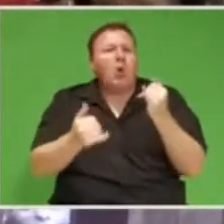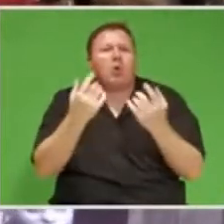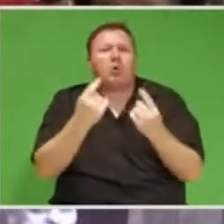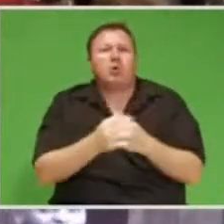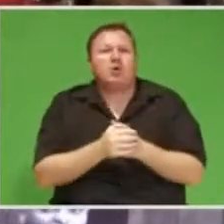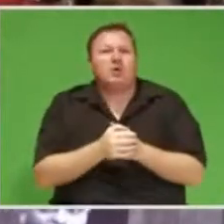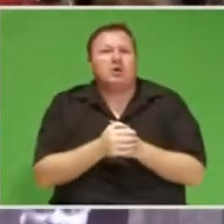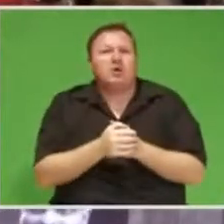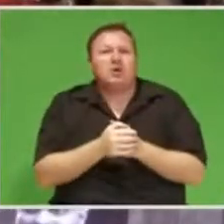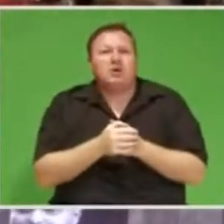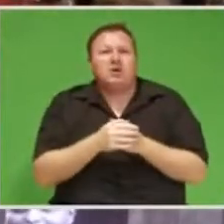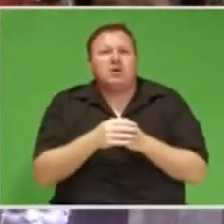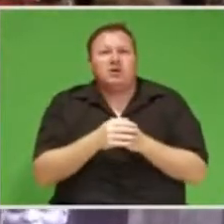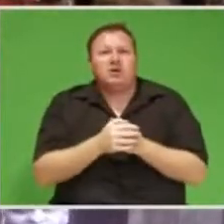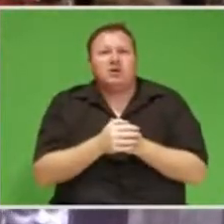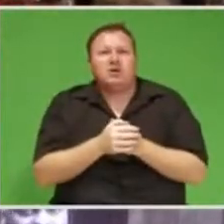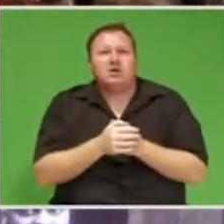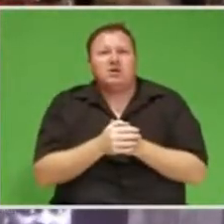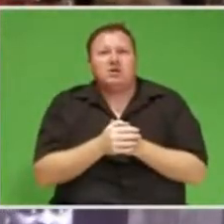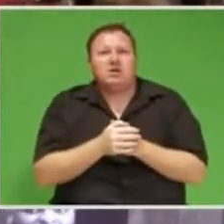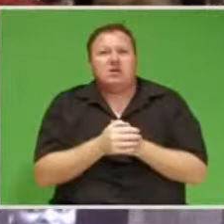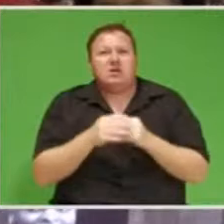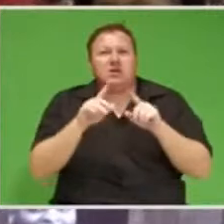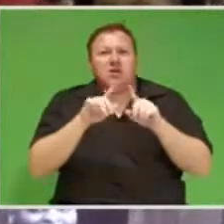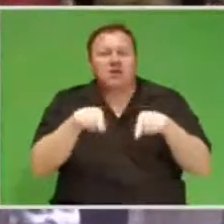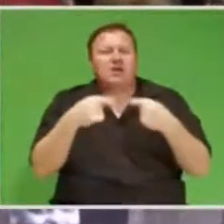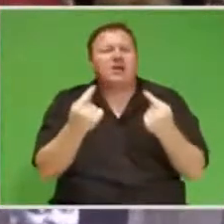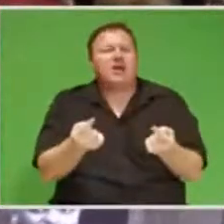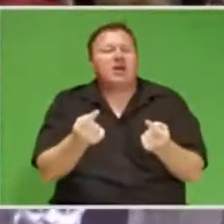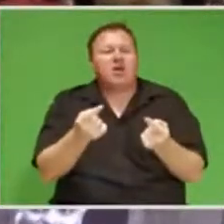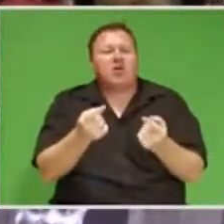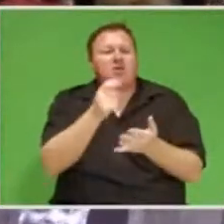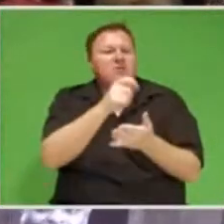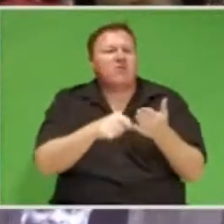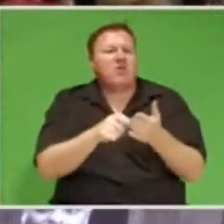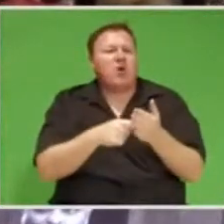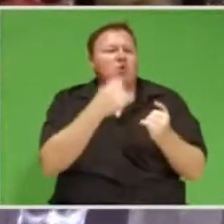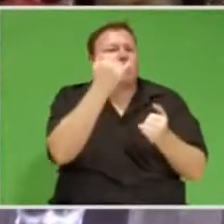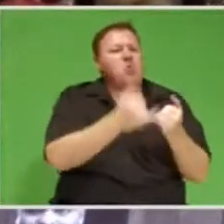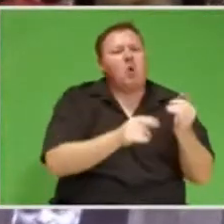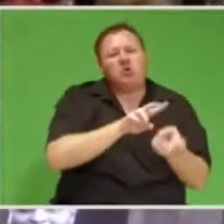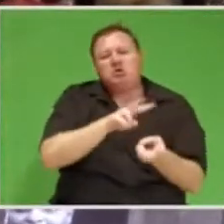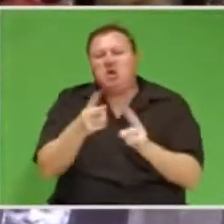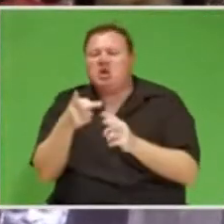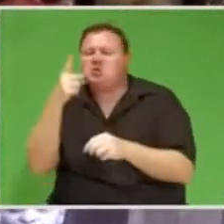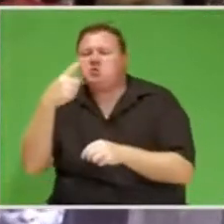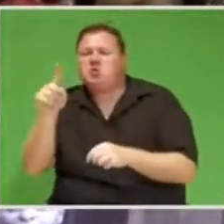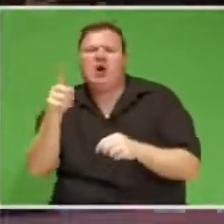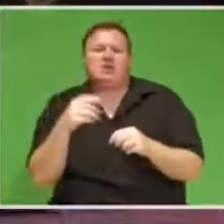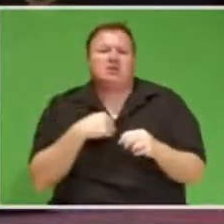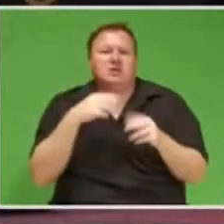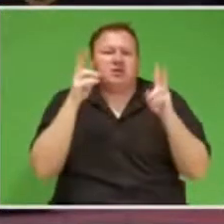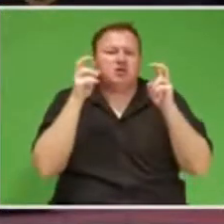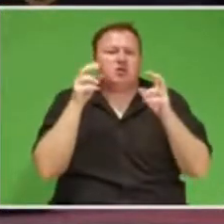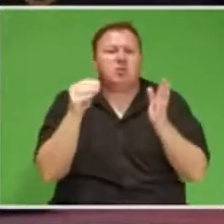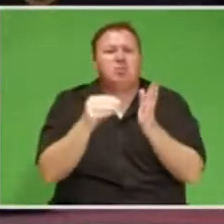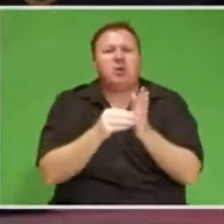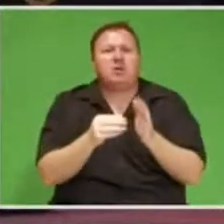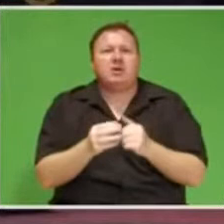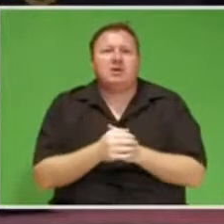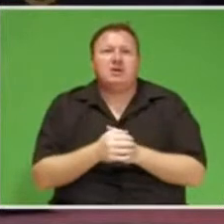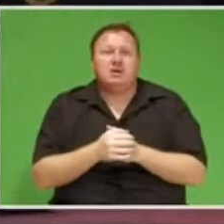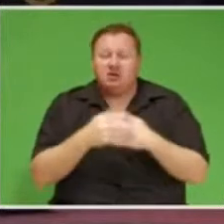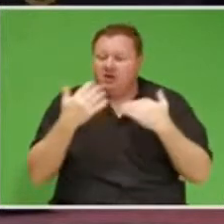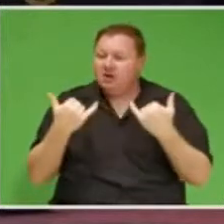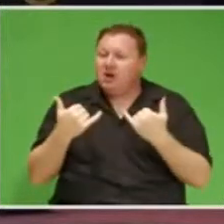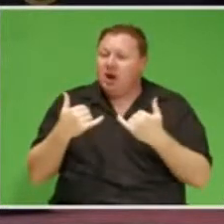vote wrong into right as parliament as you did in the last sitting when we were Honorable dealing with the Shivambu, Palapala issue. you are I now would think that delivering